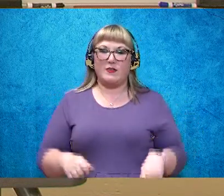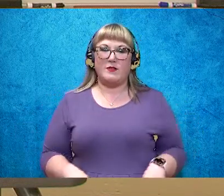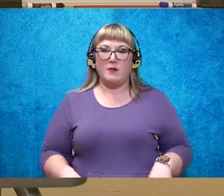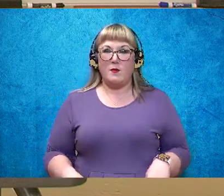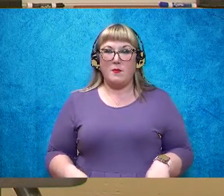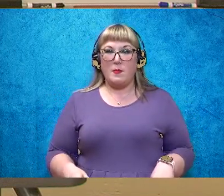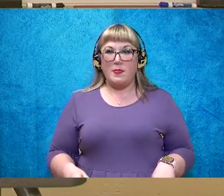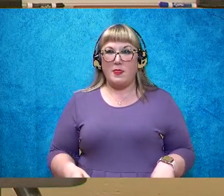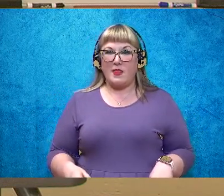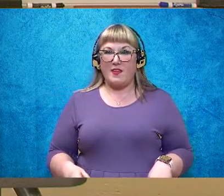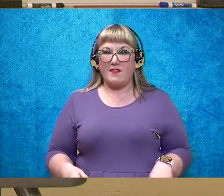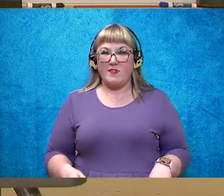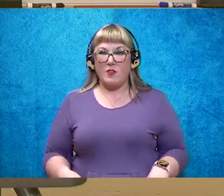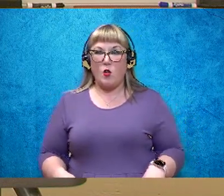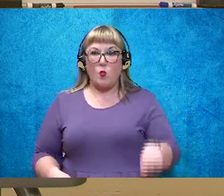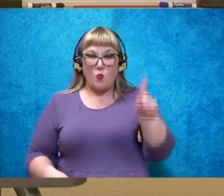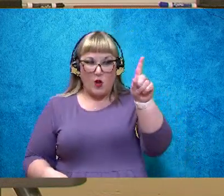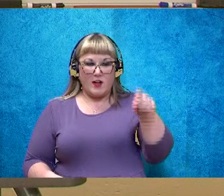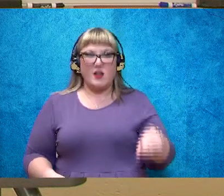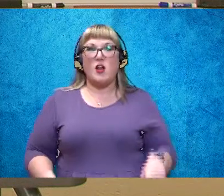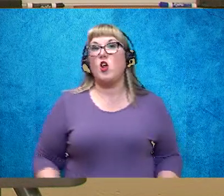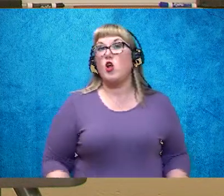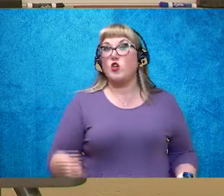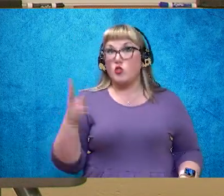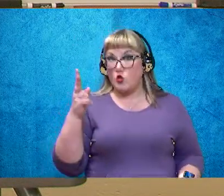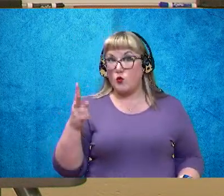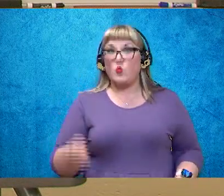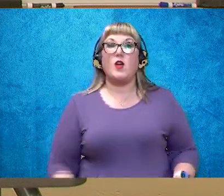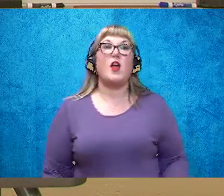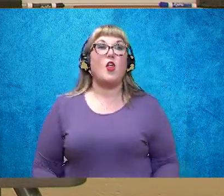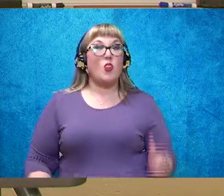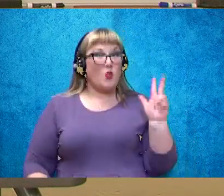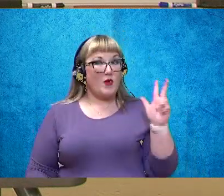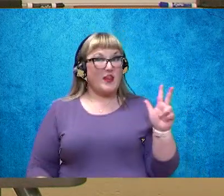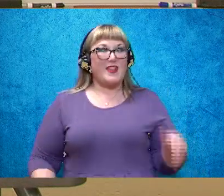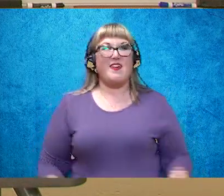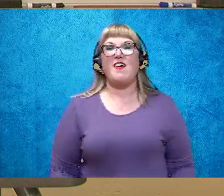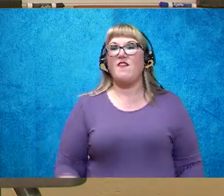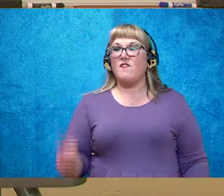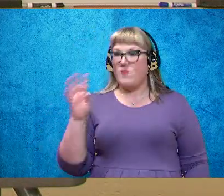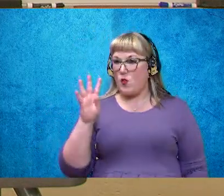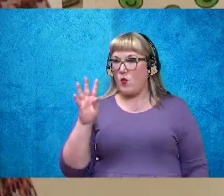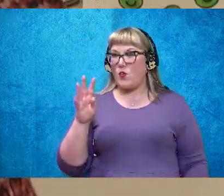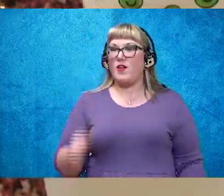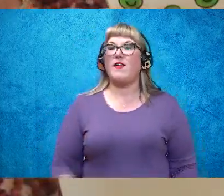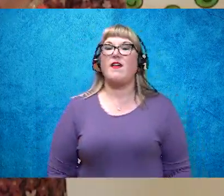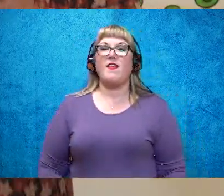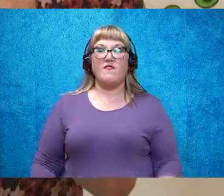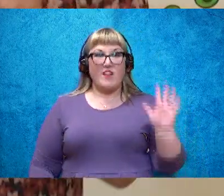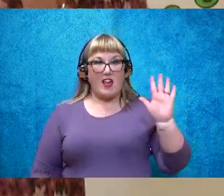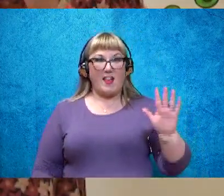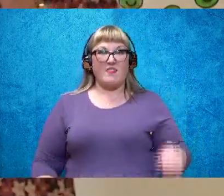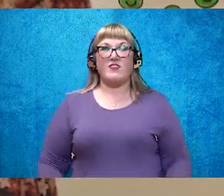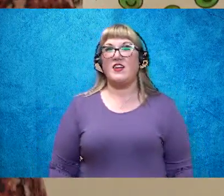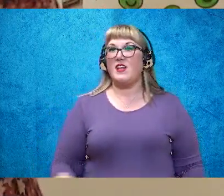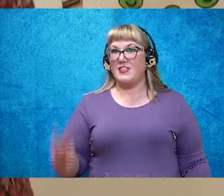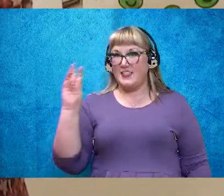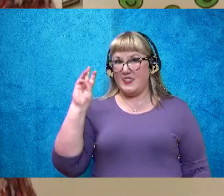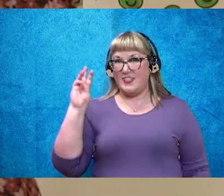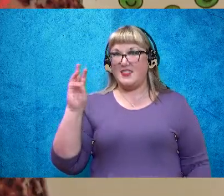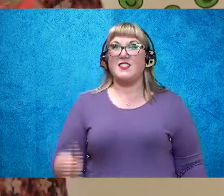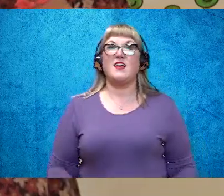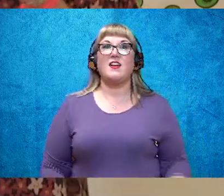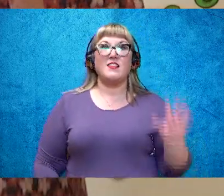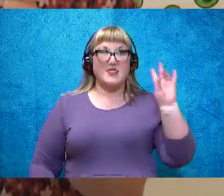we count. Let's go. 1, 2, 3, 4, 5,